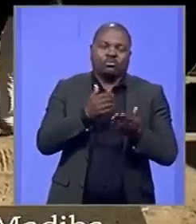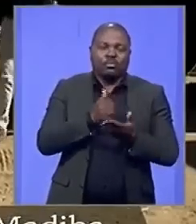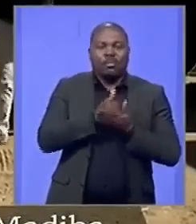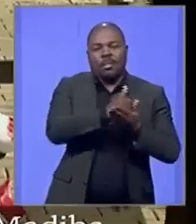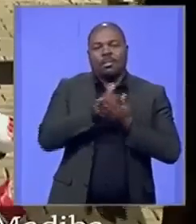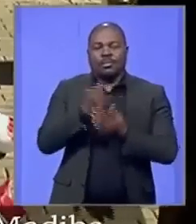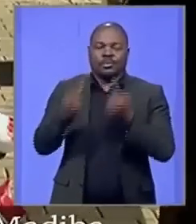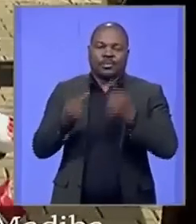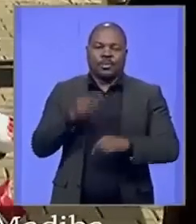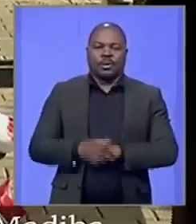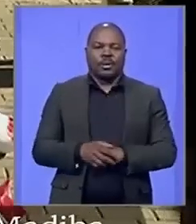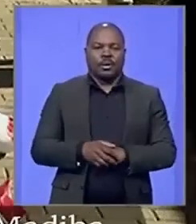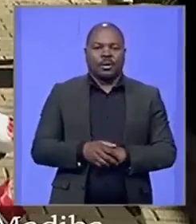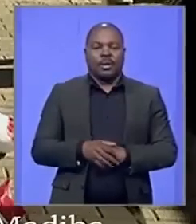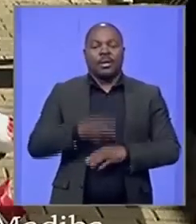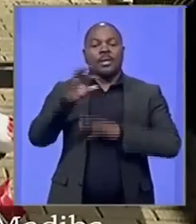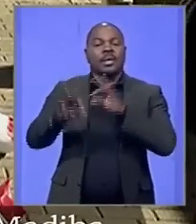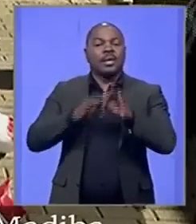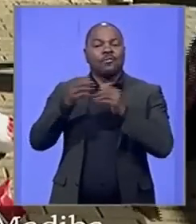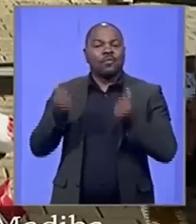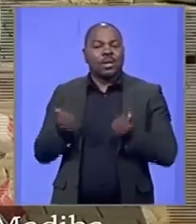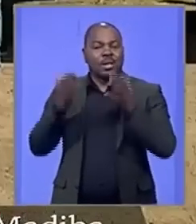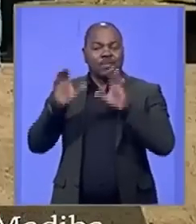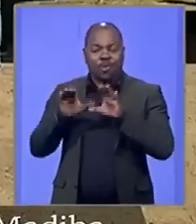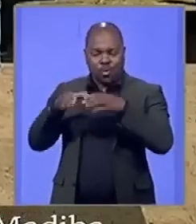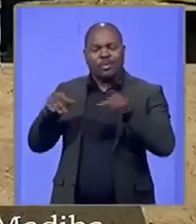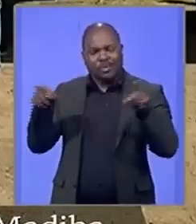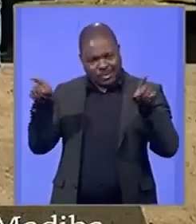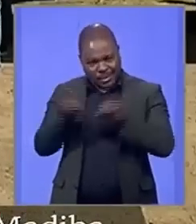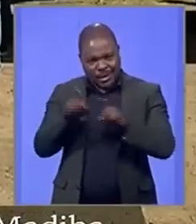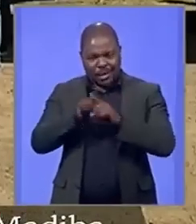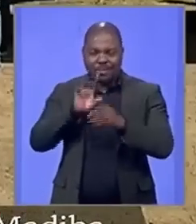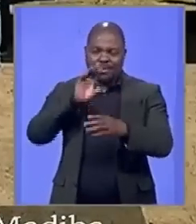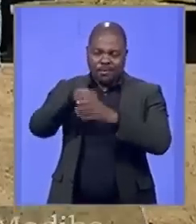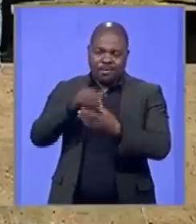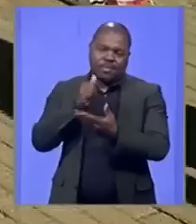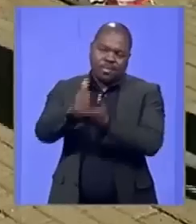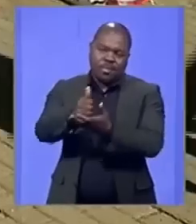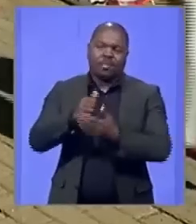jwalo mokgatlo wa thuso ya botho Gift of the Givers le ona wa kenya letsogo.